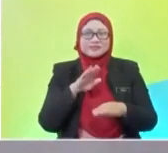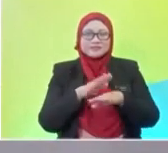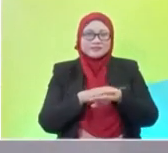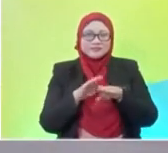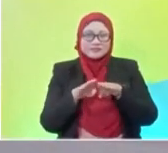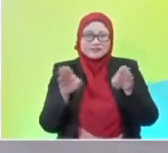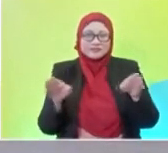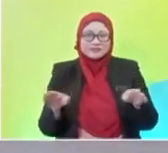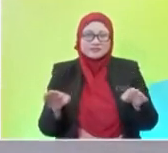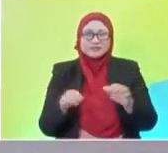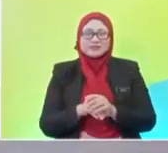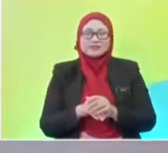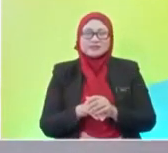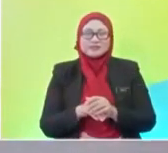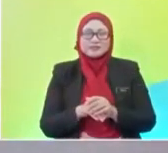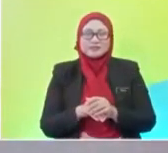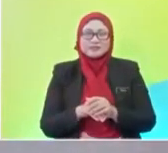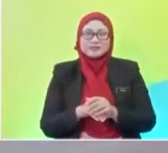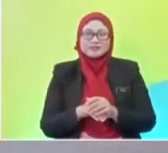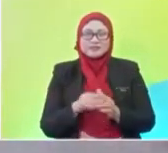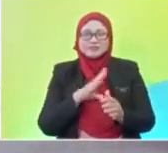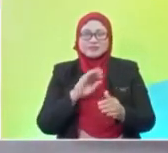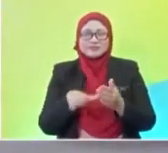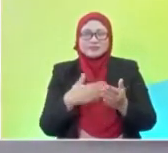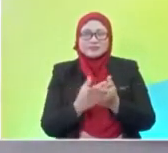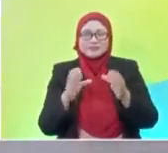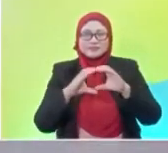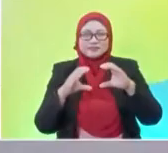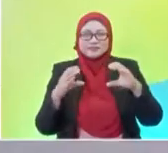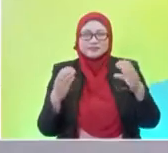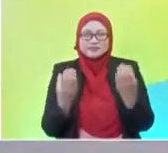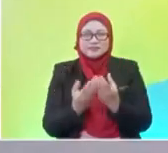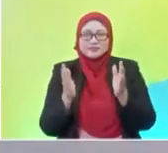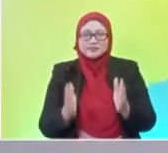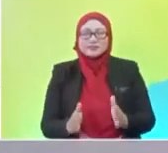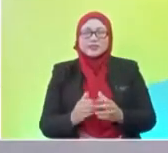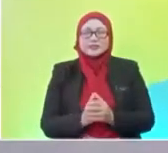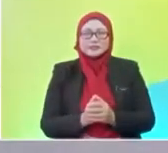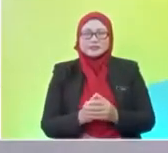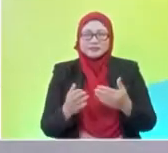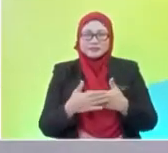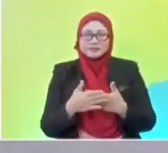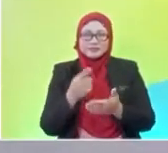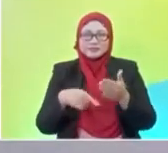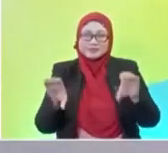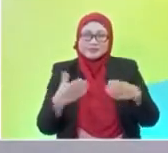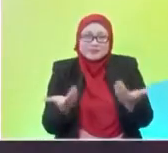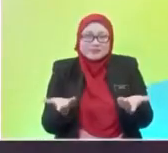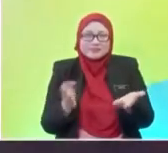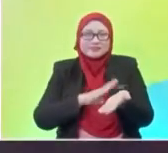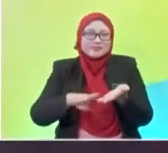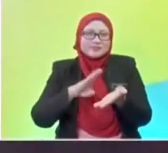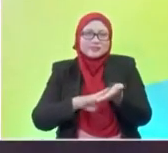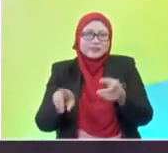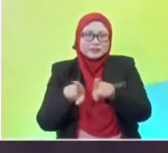people gathered around. So when they gathered around, what did they do? They cleaned together. Yes,